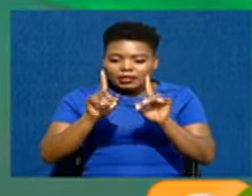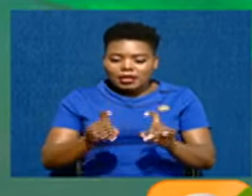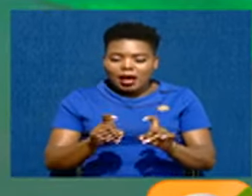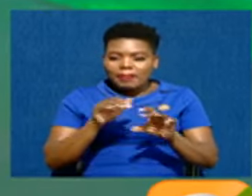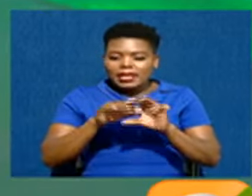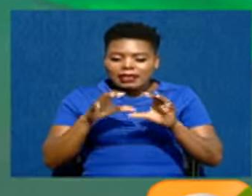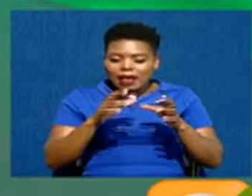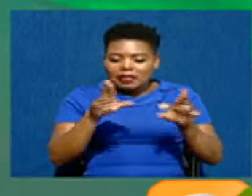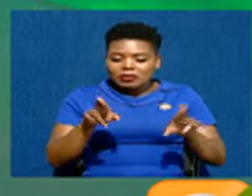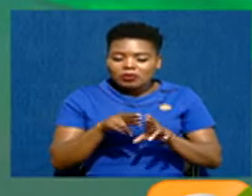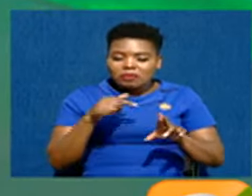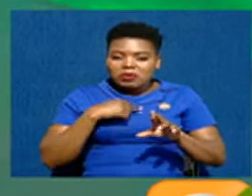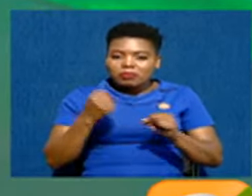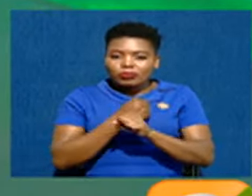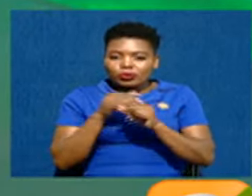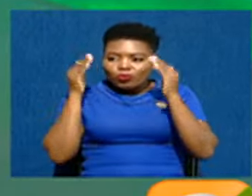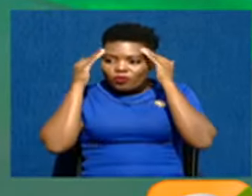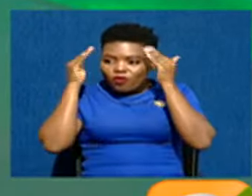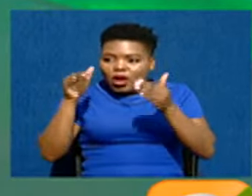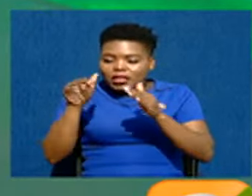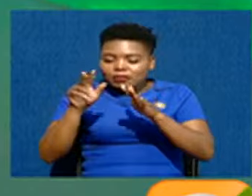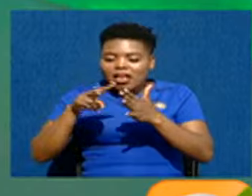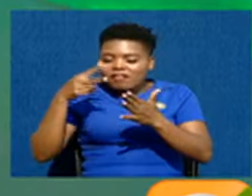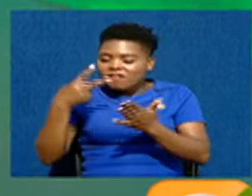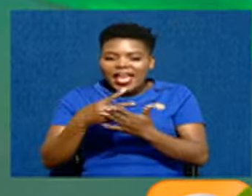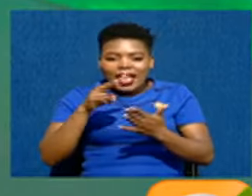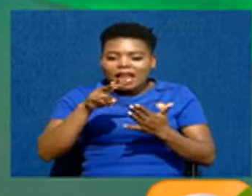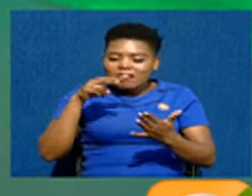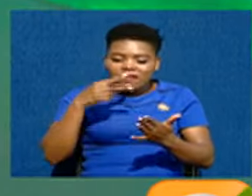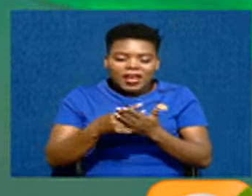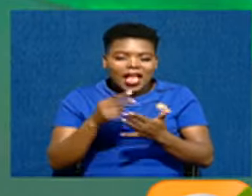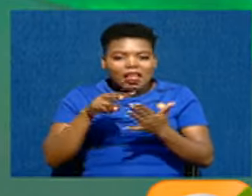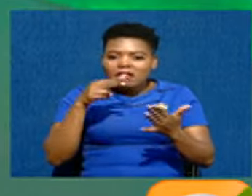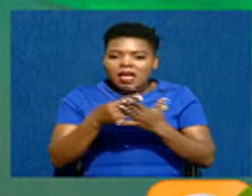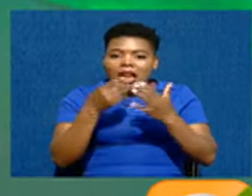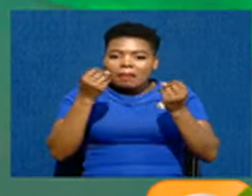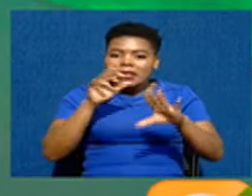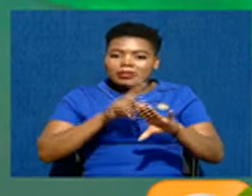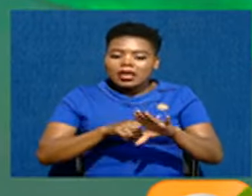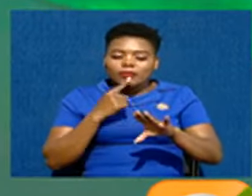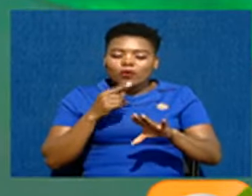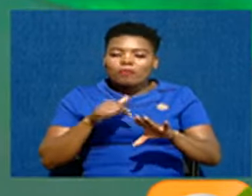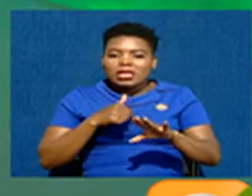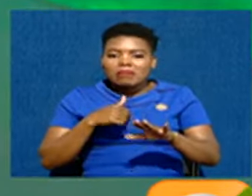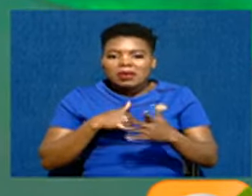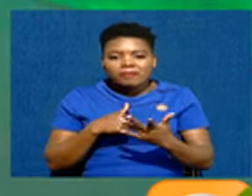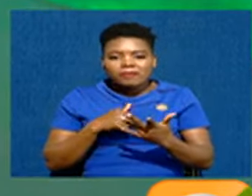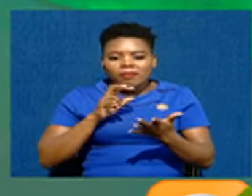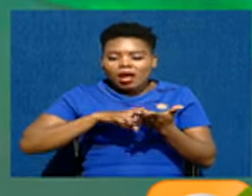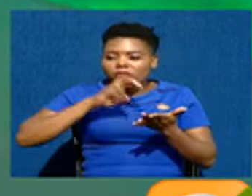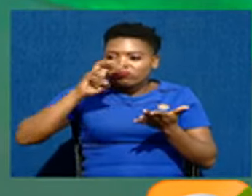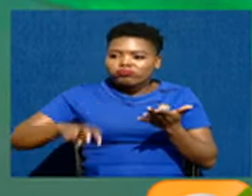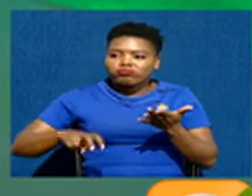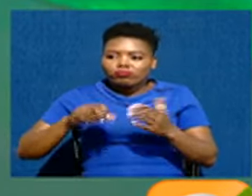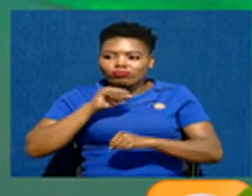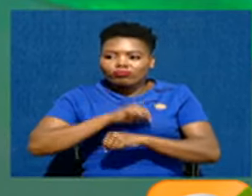remember I wasn't a stubborn kid. So I left school and I was